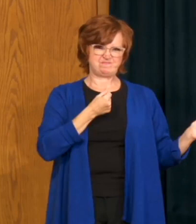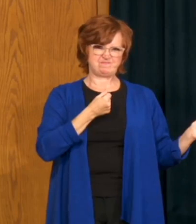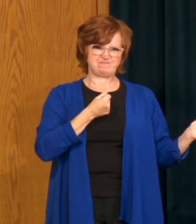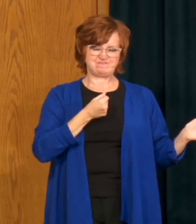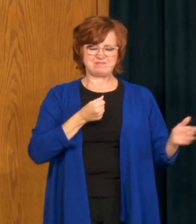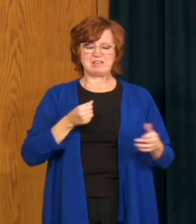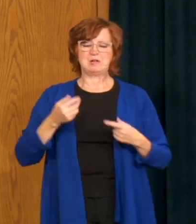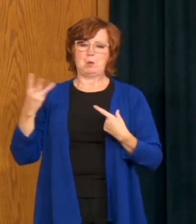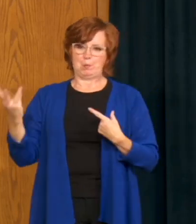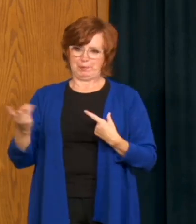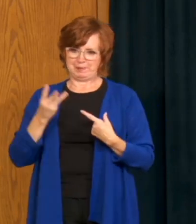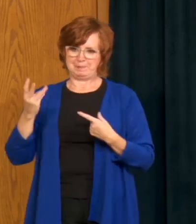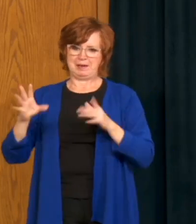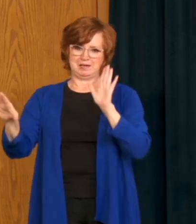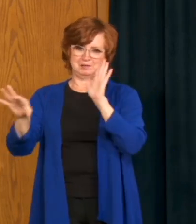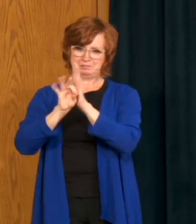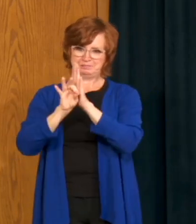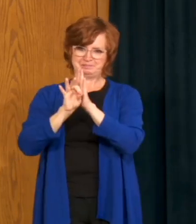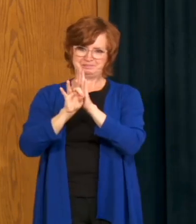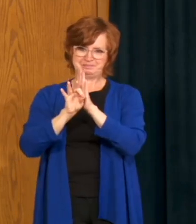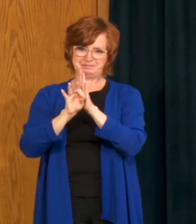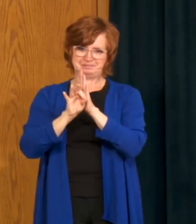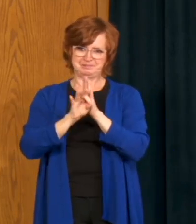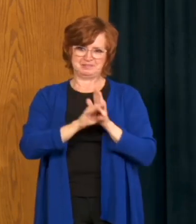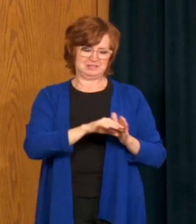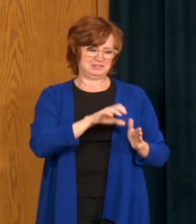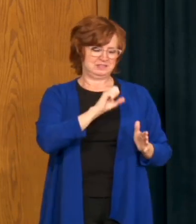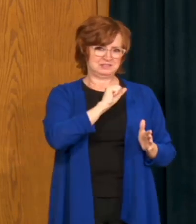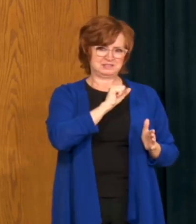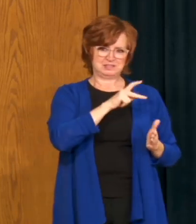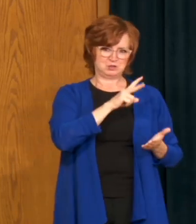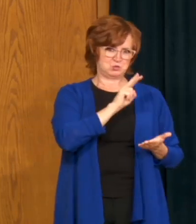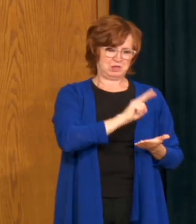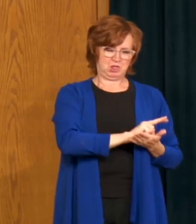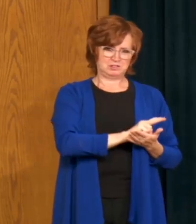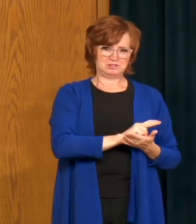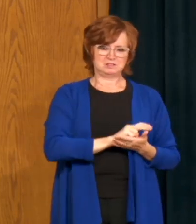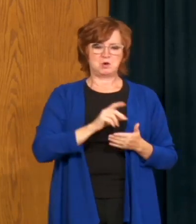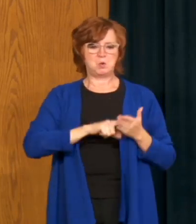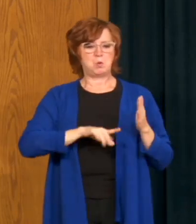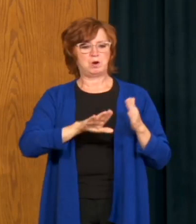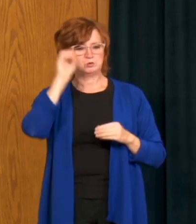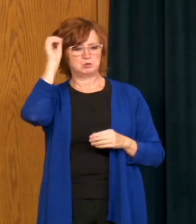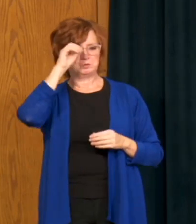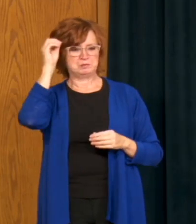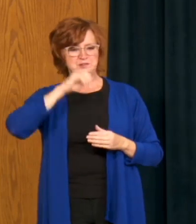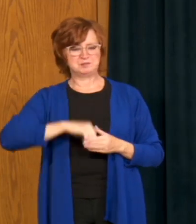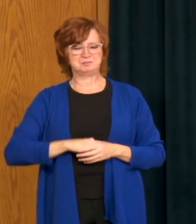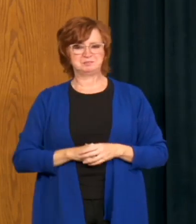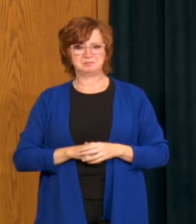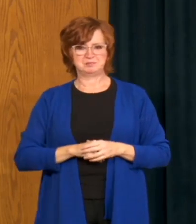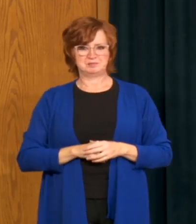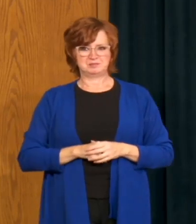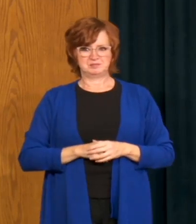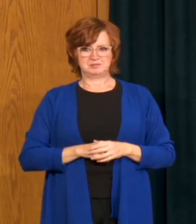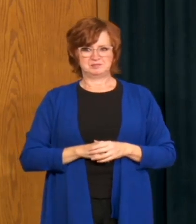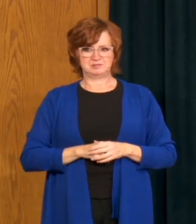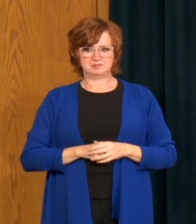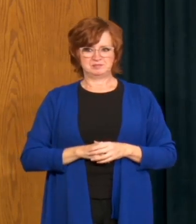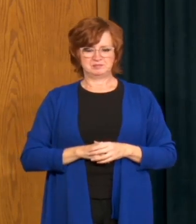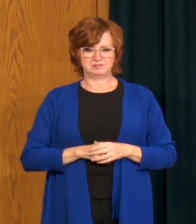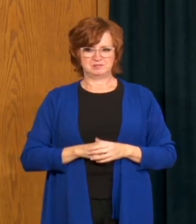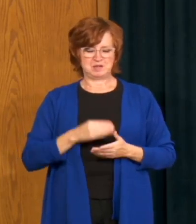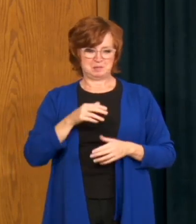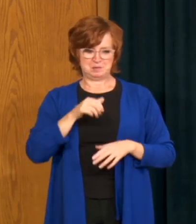of public and health safety officials in Manitoba. Premier Moore, I wonder what you think about that development. I know you probably don't know if you're on